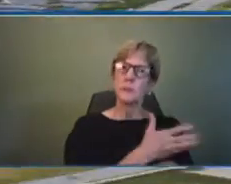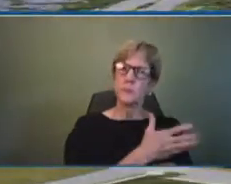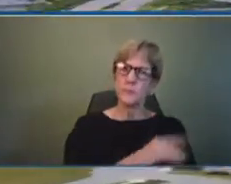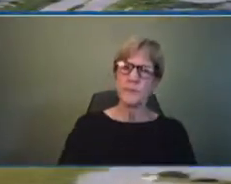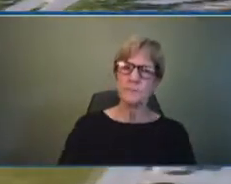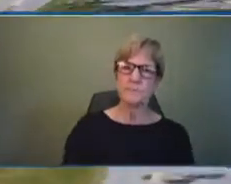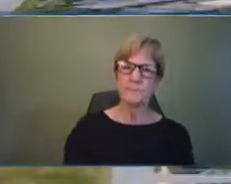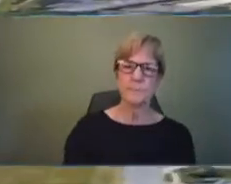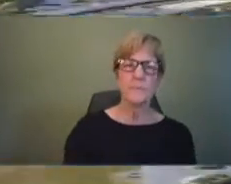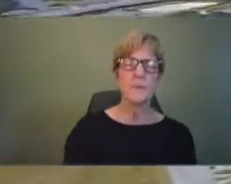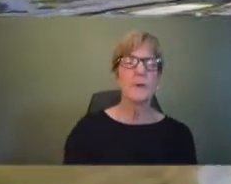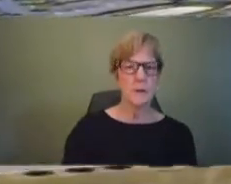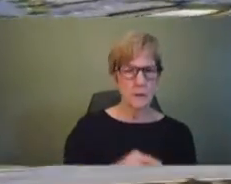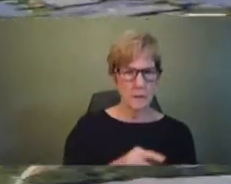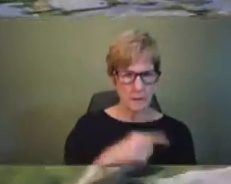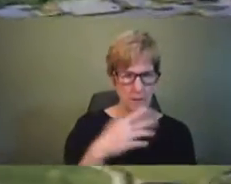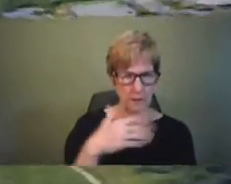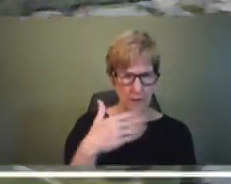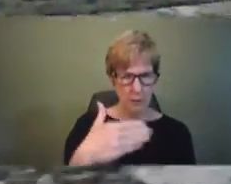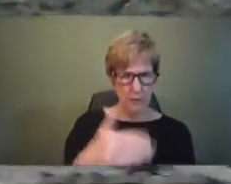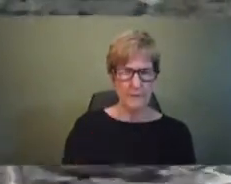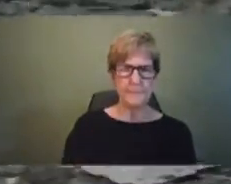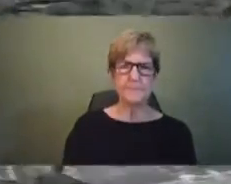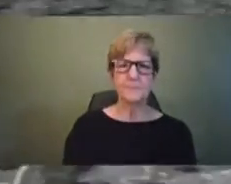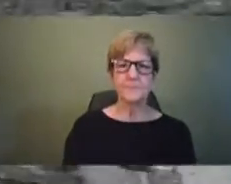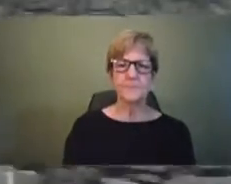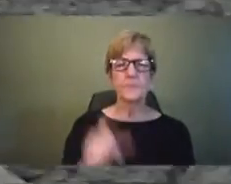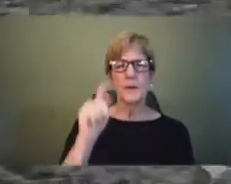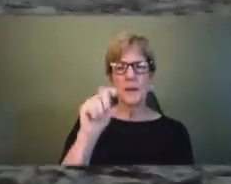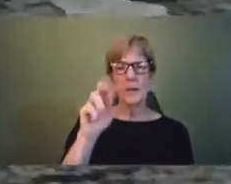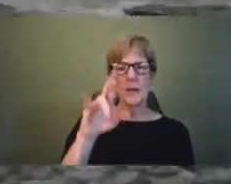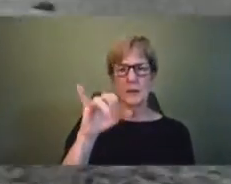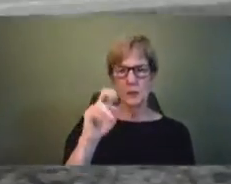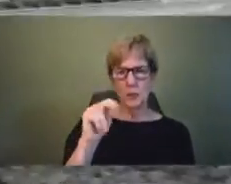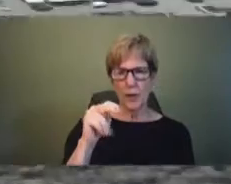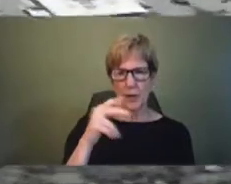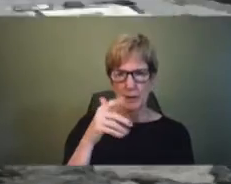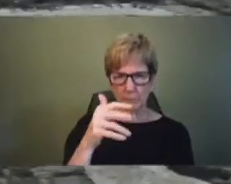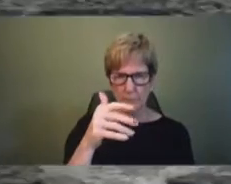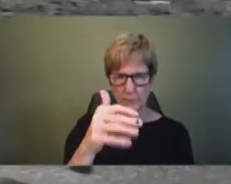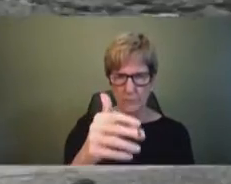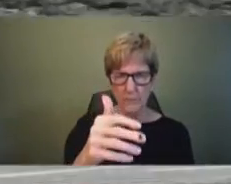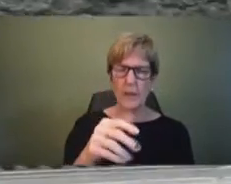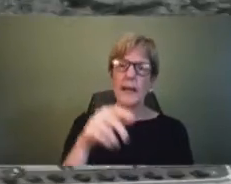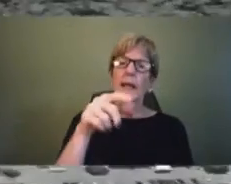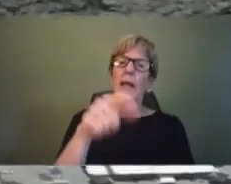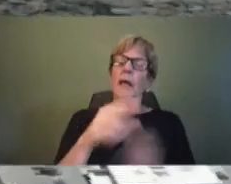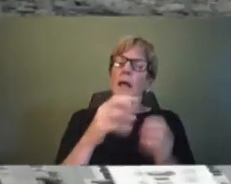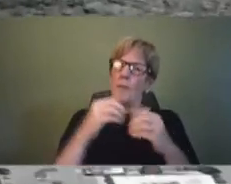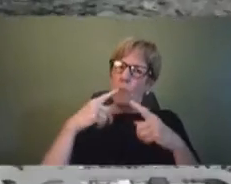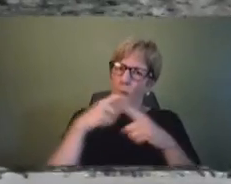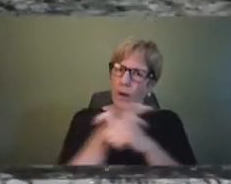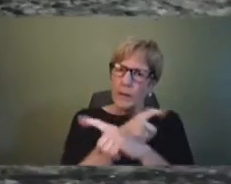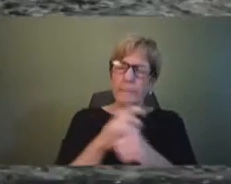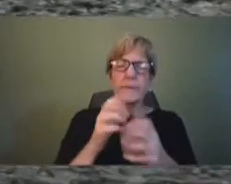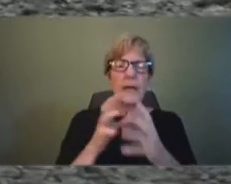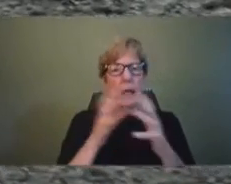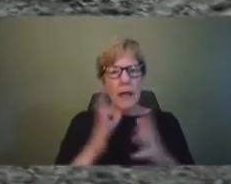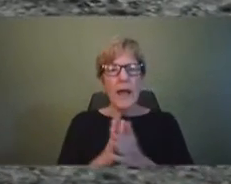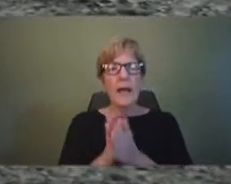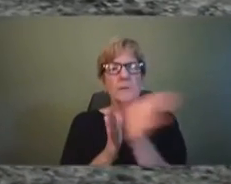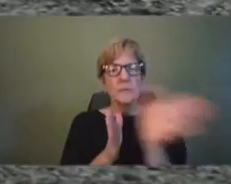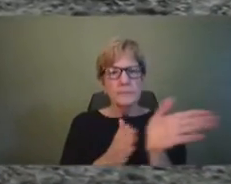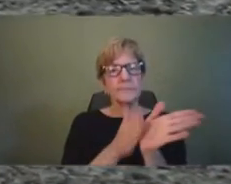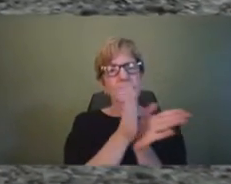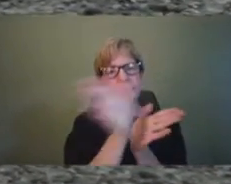keep rolling we'll get on down the Tron now this intersection is a little bit more complex because there's a lot of turn Lanes out there already you'll